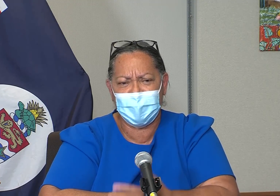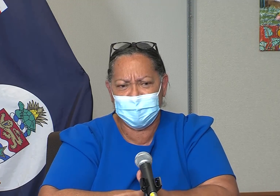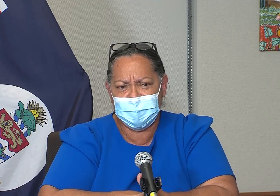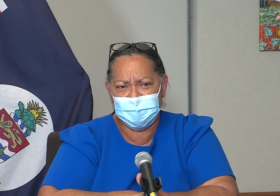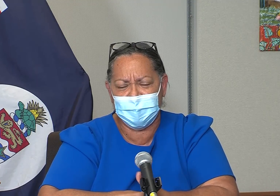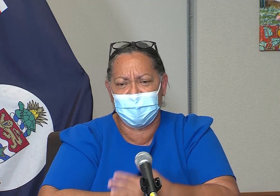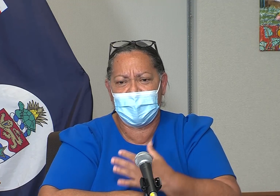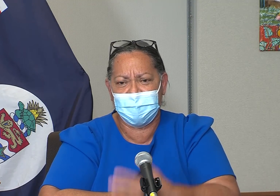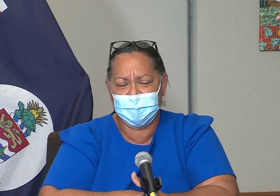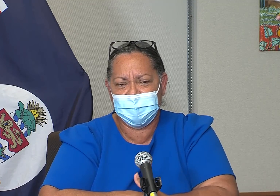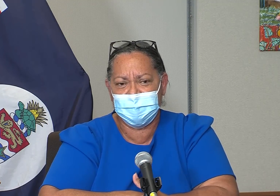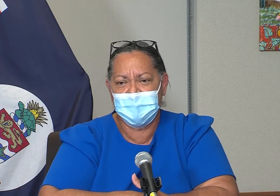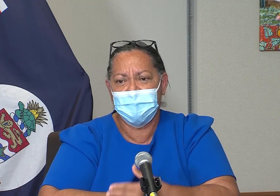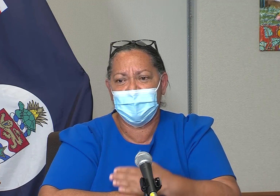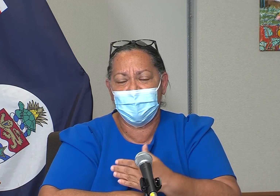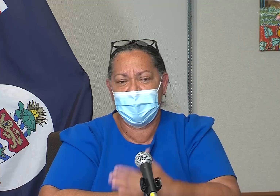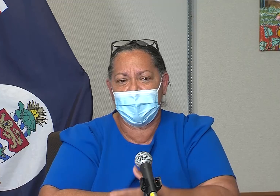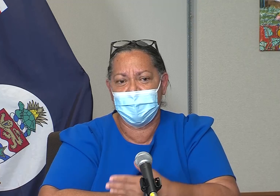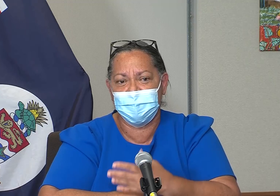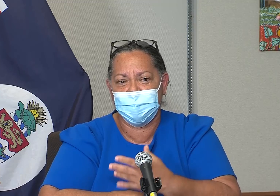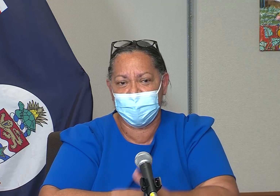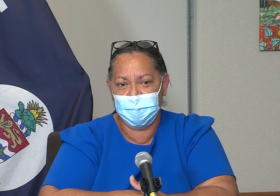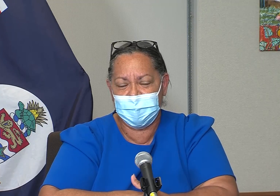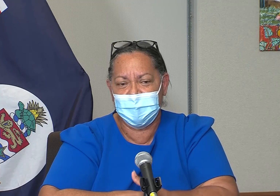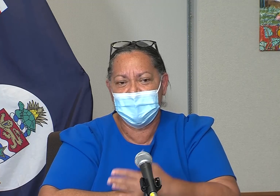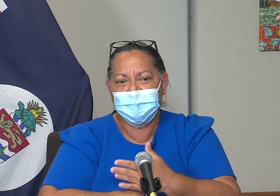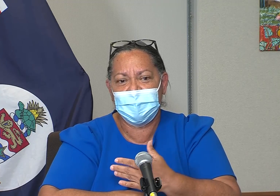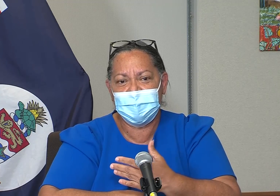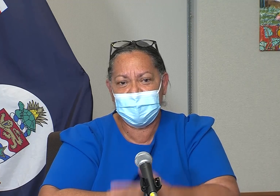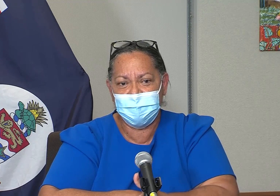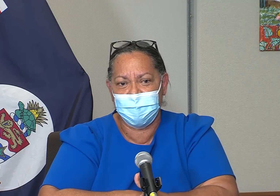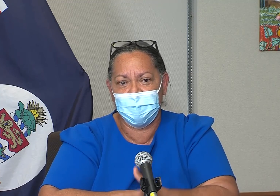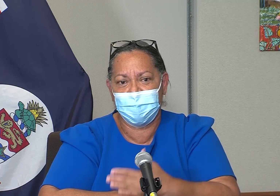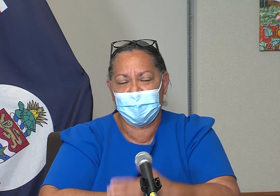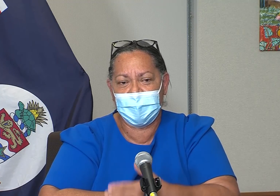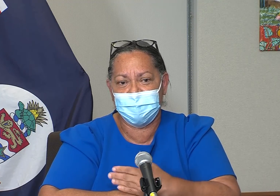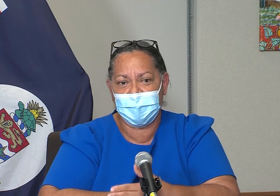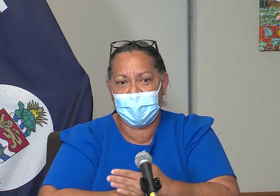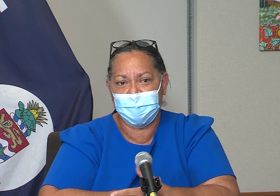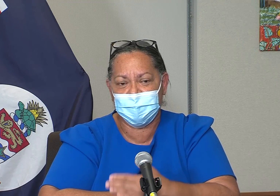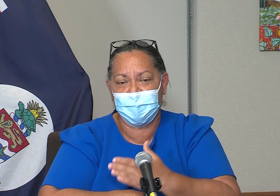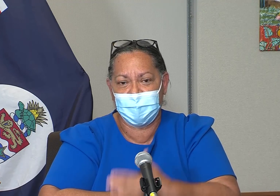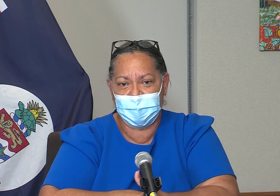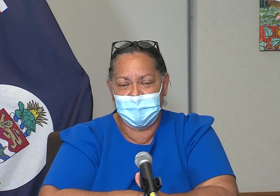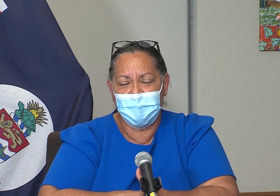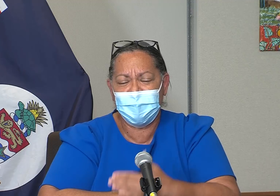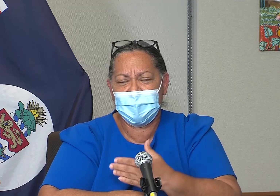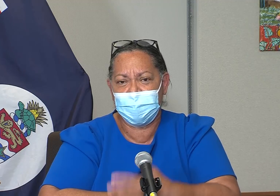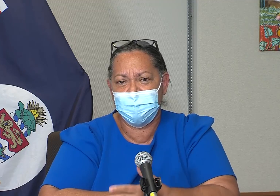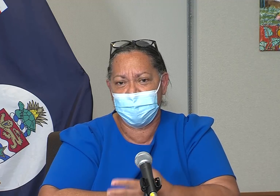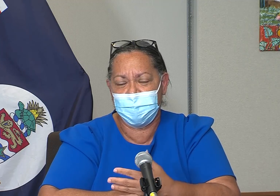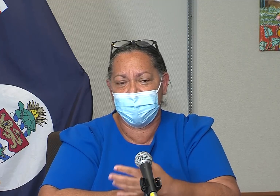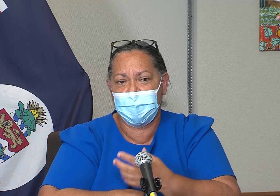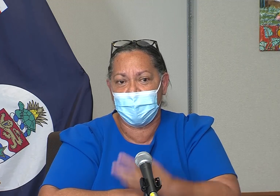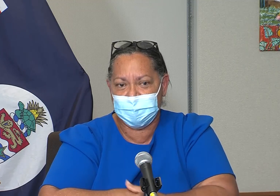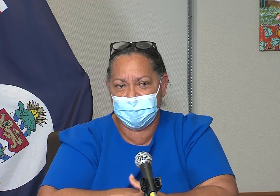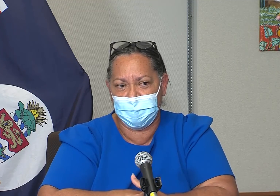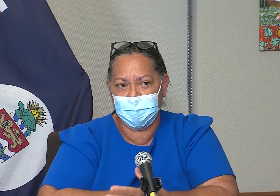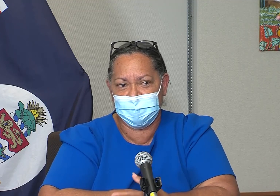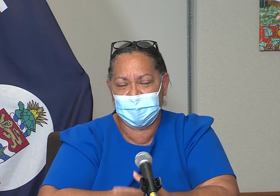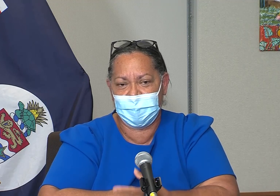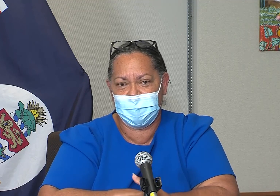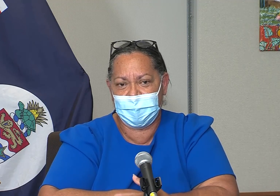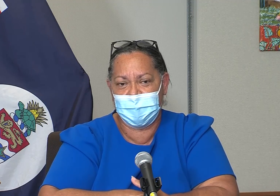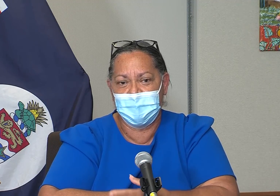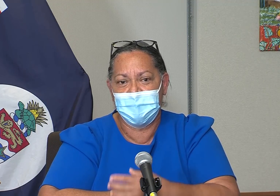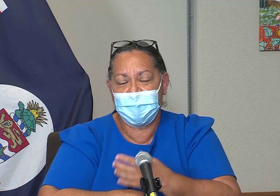through smugness or arrogance, but we are determined to live with whatever comes our way. We come from the philosophy,